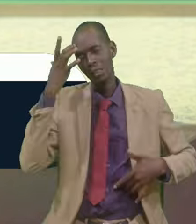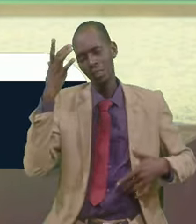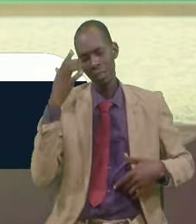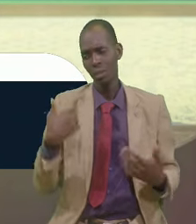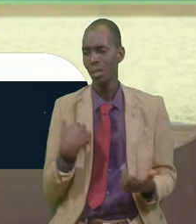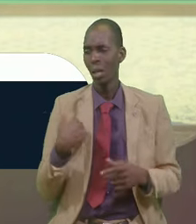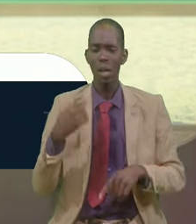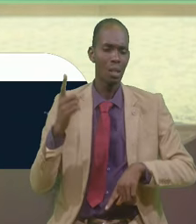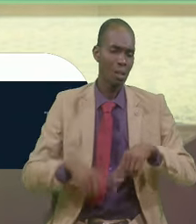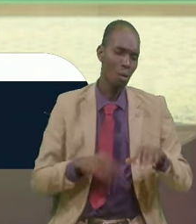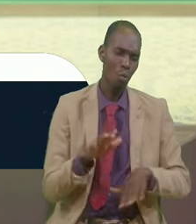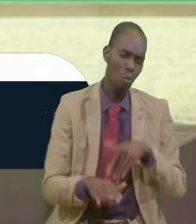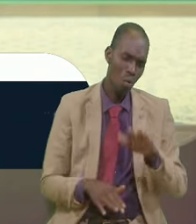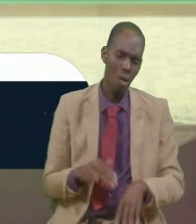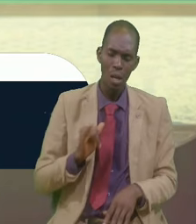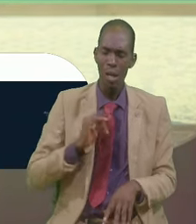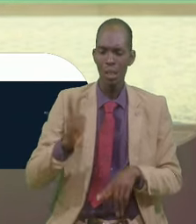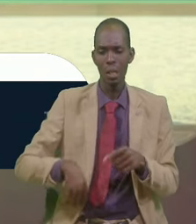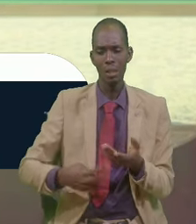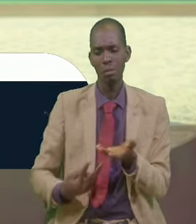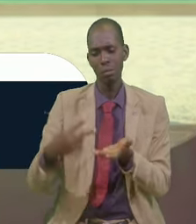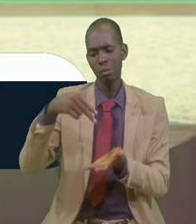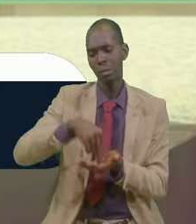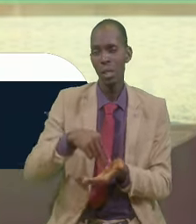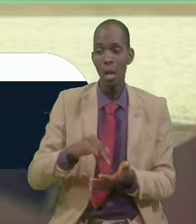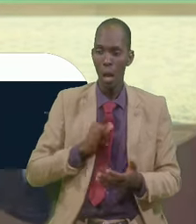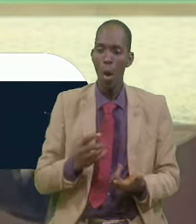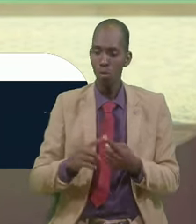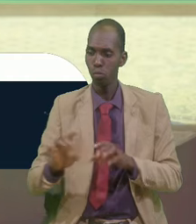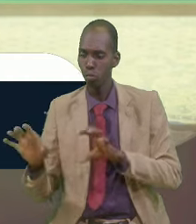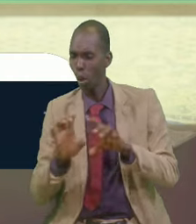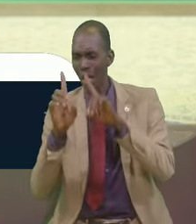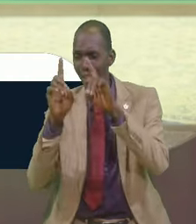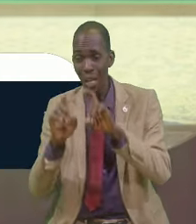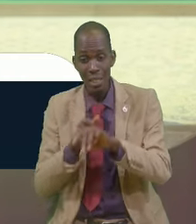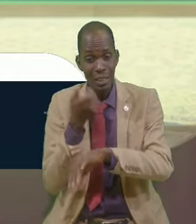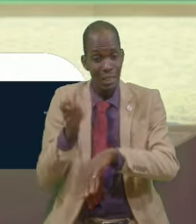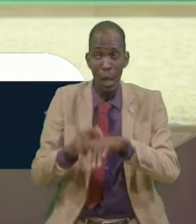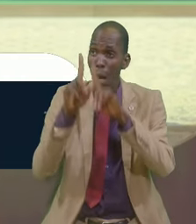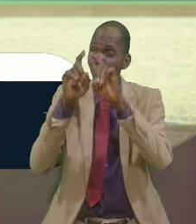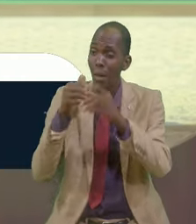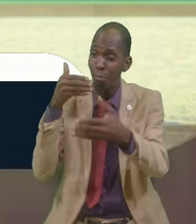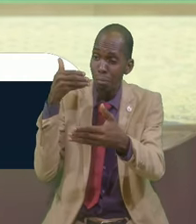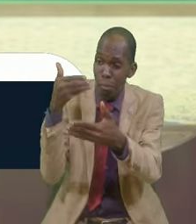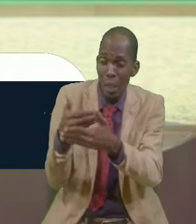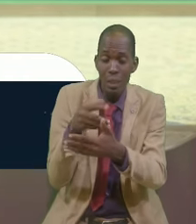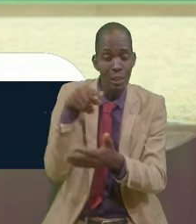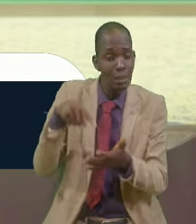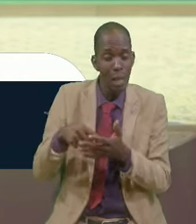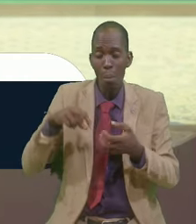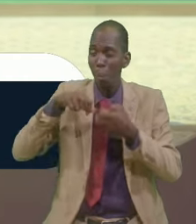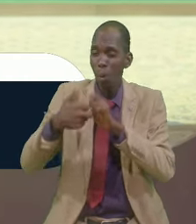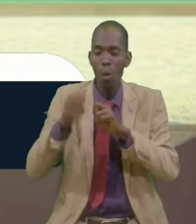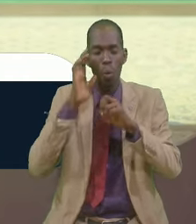cannot move. I cannot rise. I wanted to do exam. Every time I want to do exam, this infirmity will